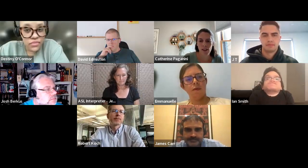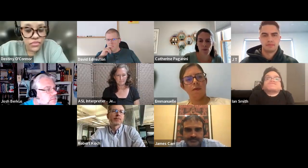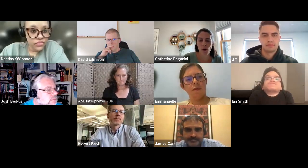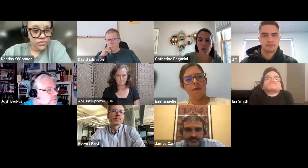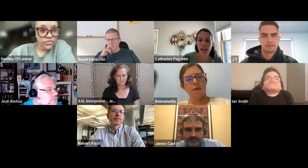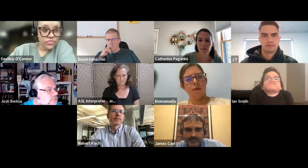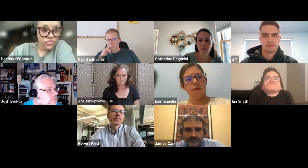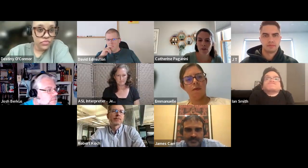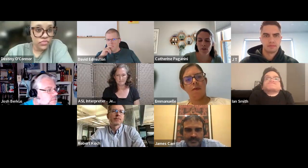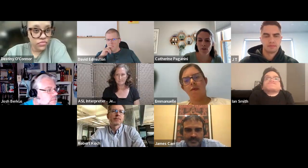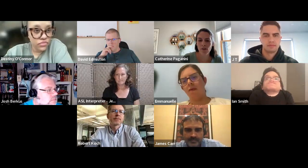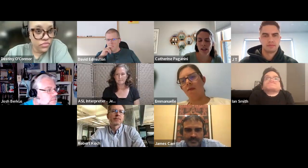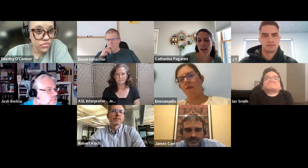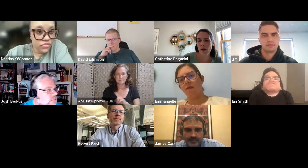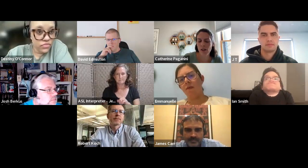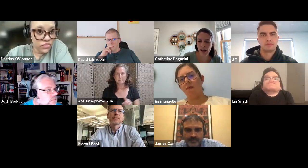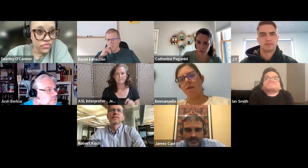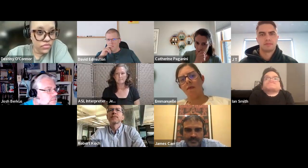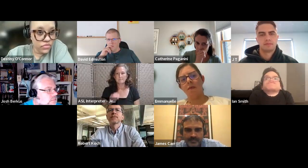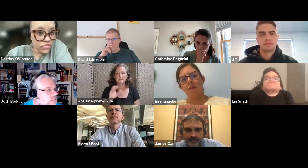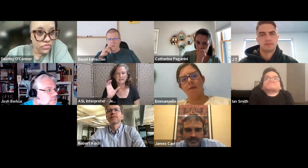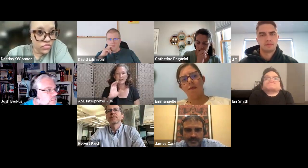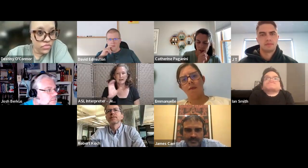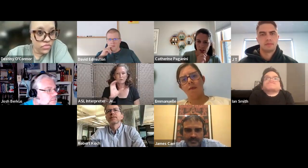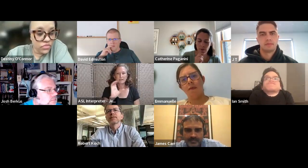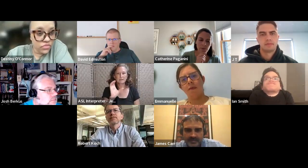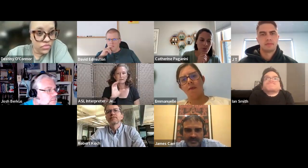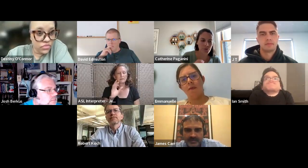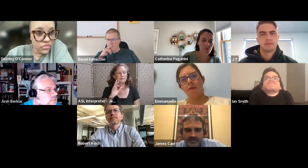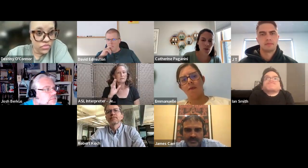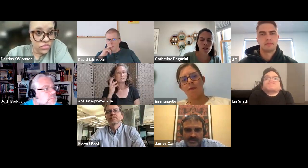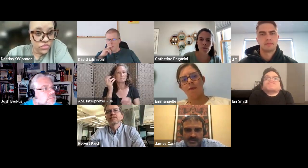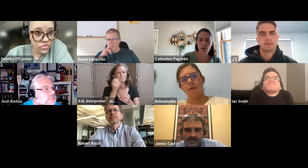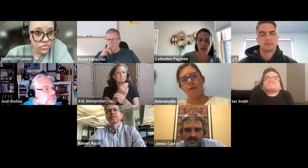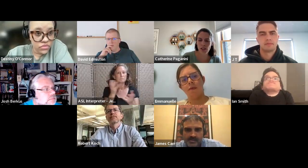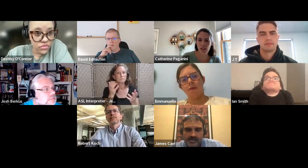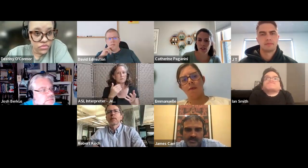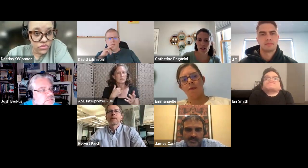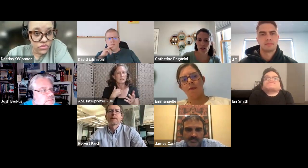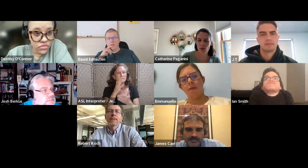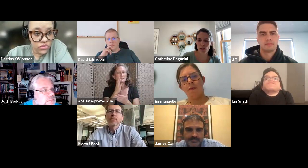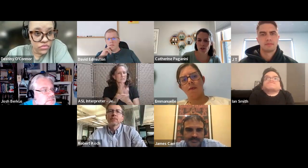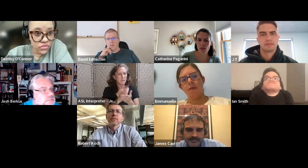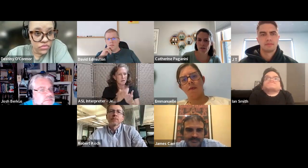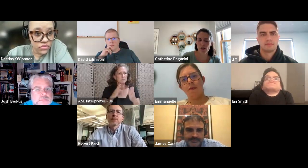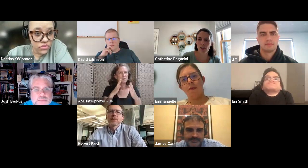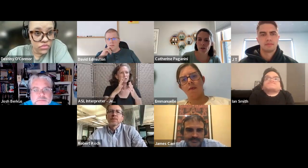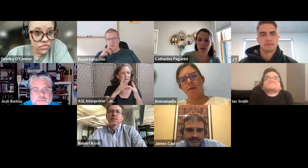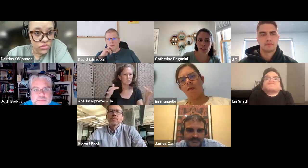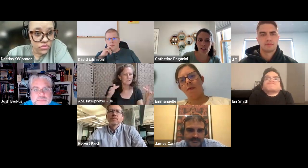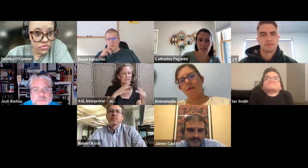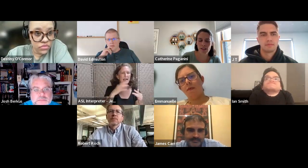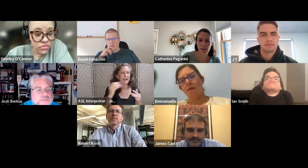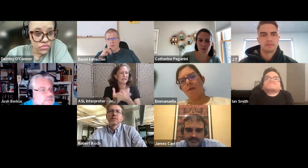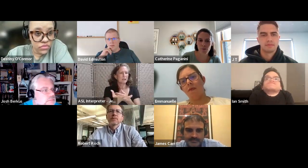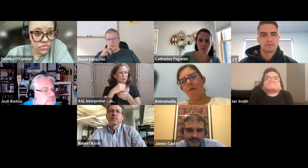I know there have been some diversity and inclusions initiative started,